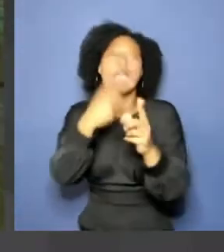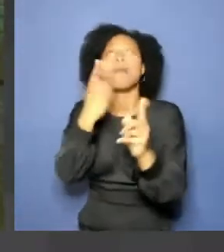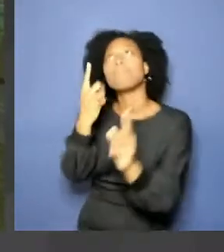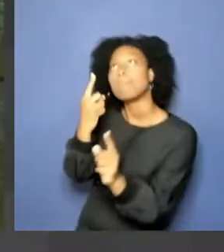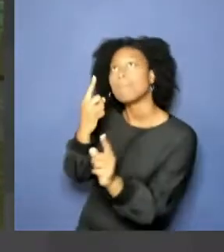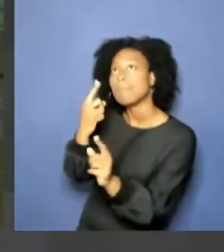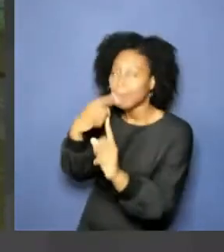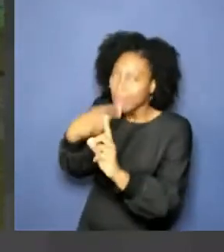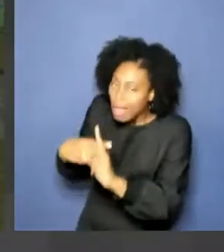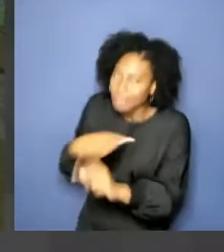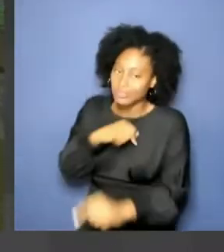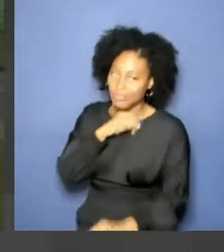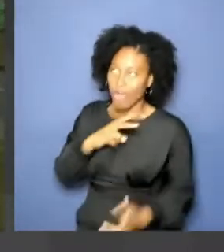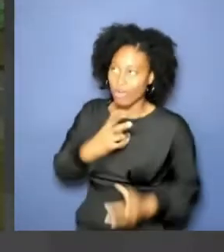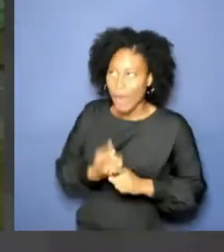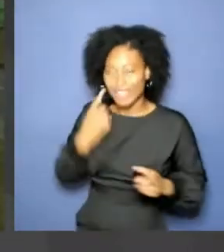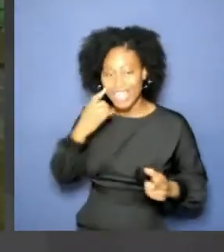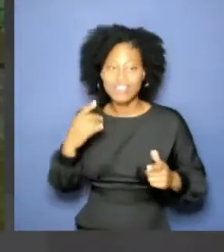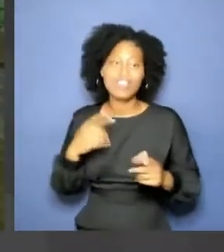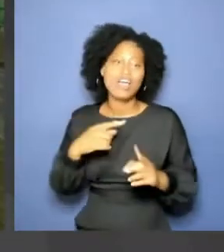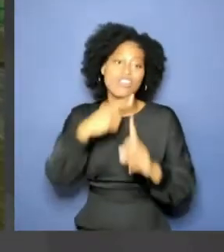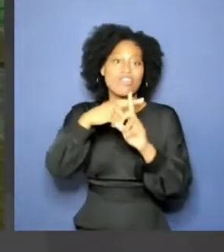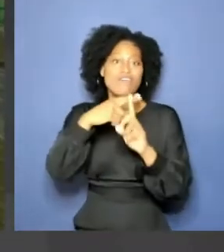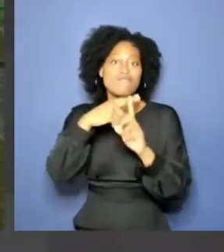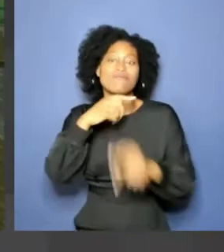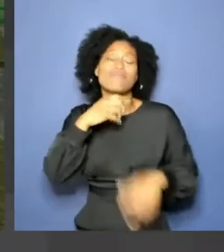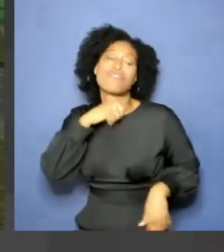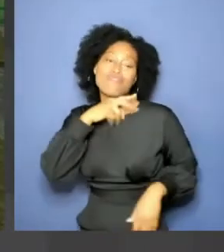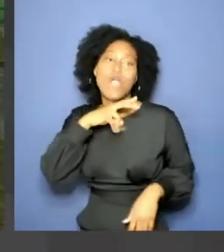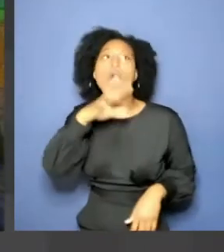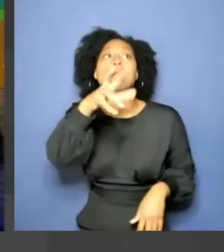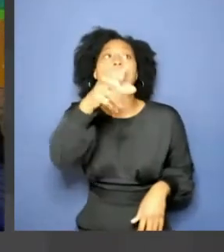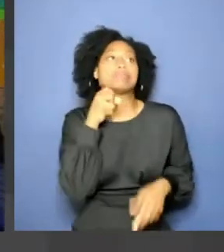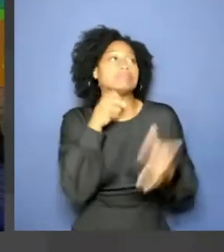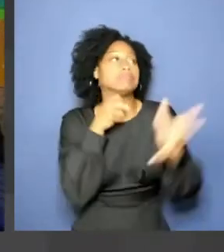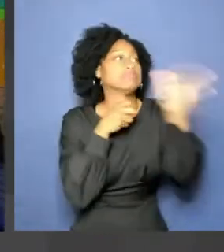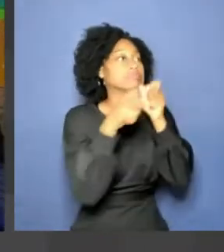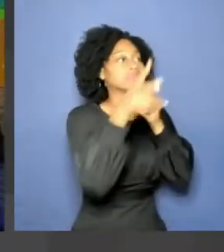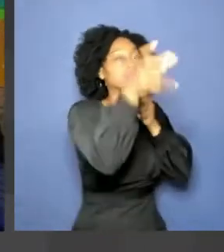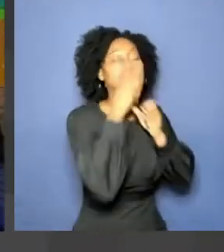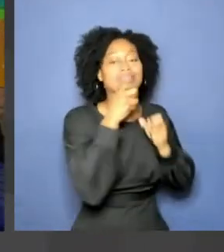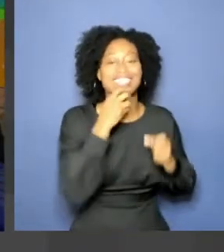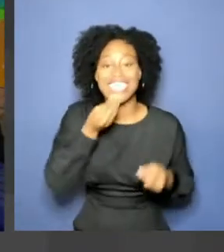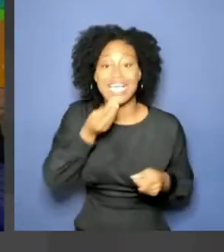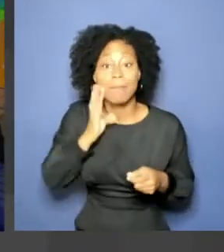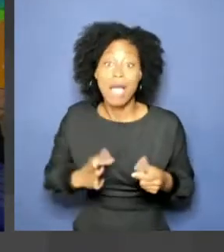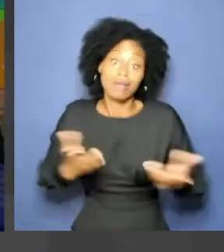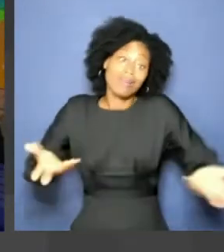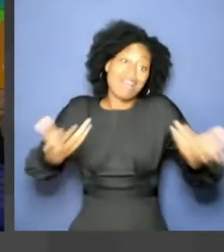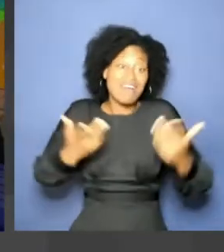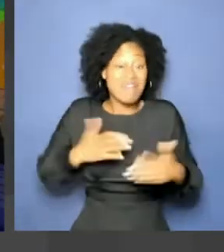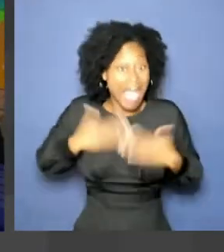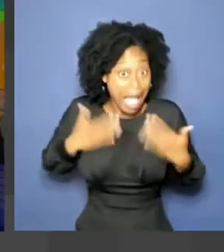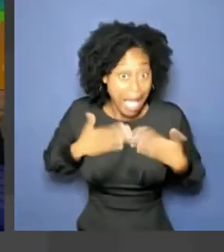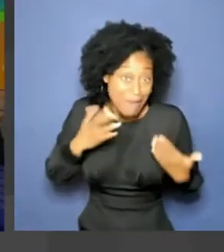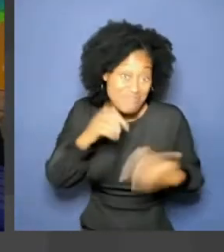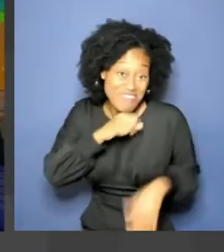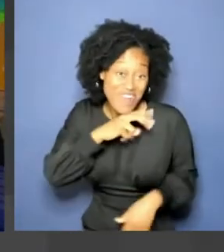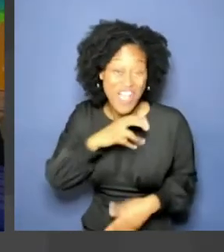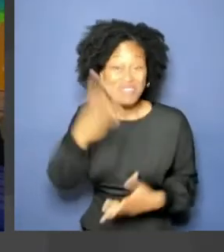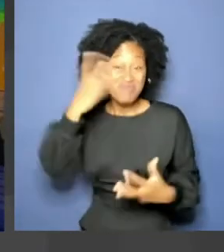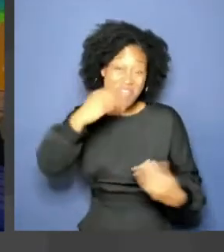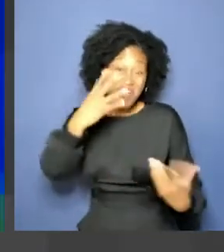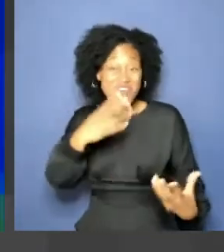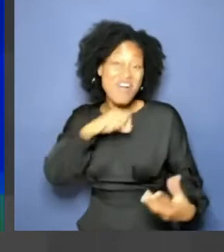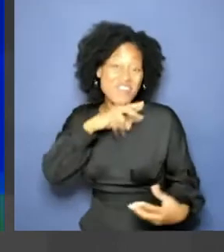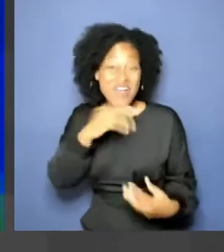Yeah, forgot to mention that. They're frog food. Poor fireflies. Yeah, but look how happy that frog is. Yeah, and That's they're true. beautiful frog food. So you